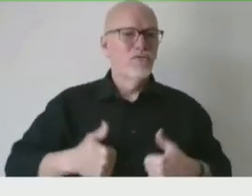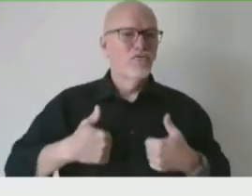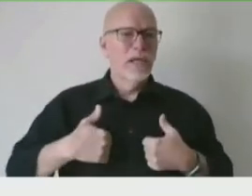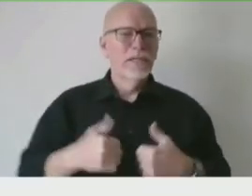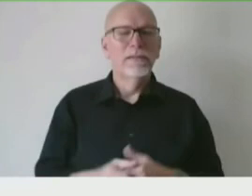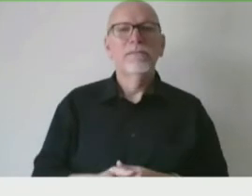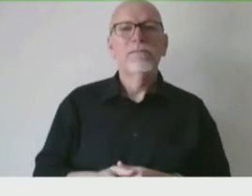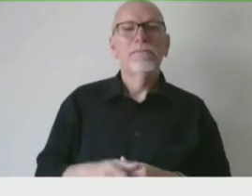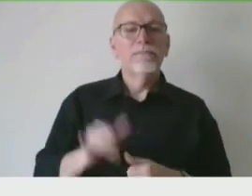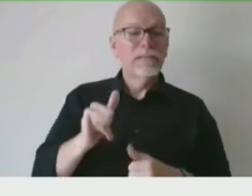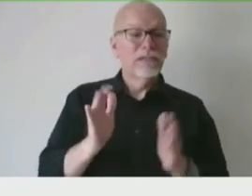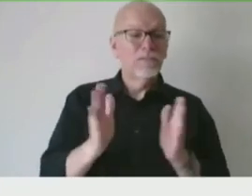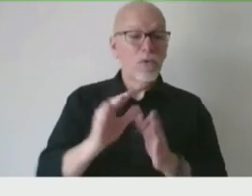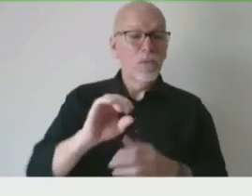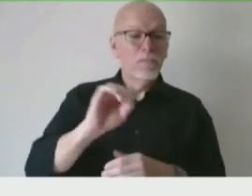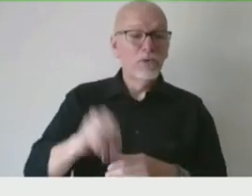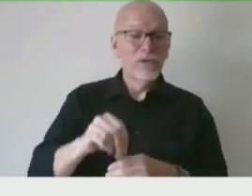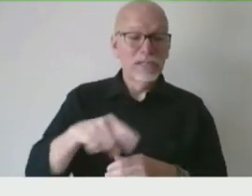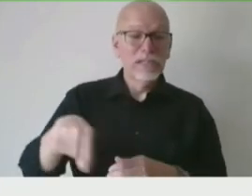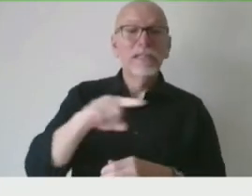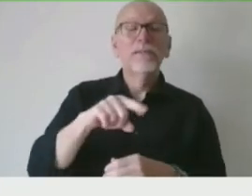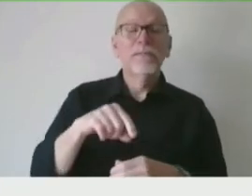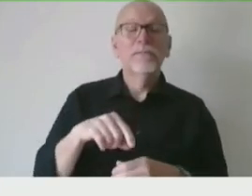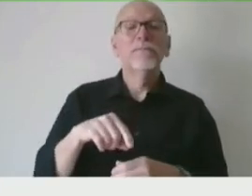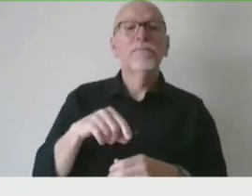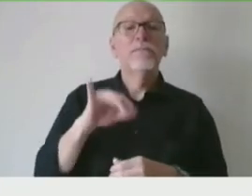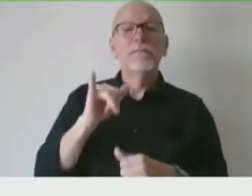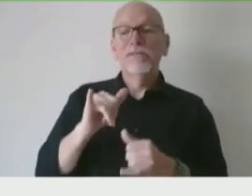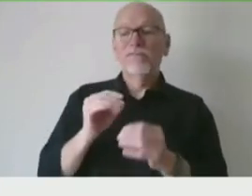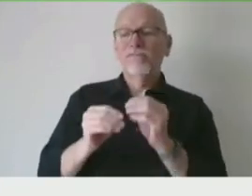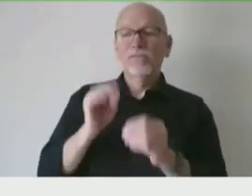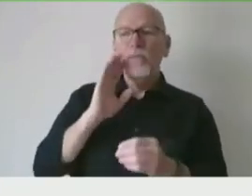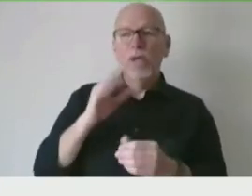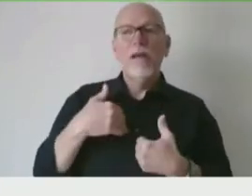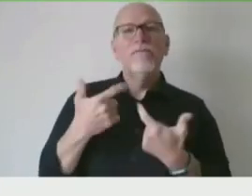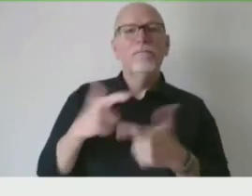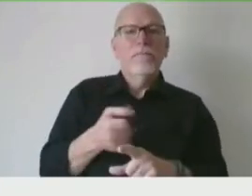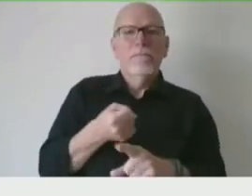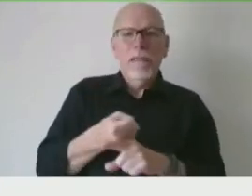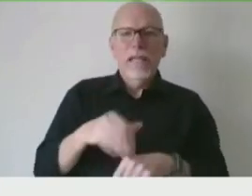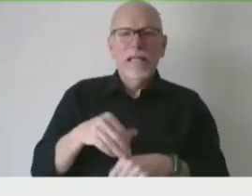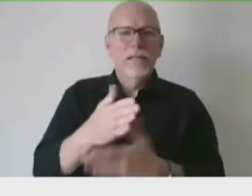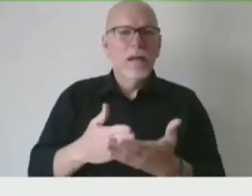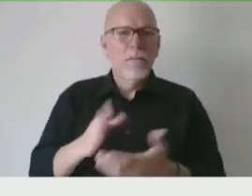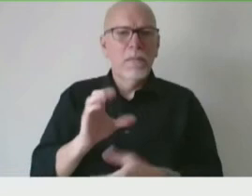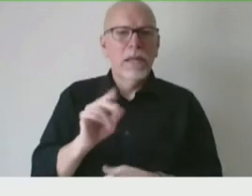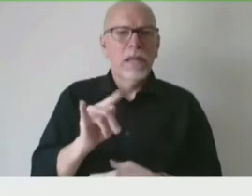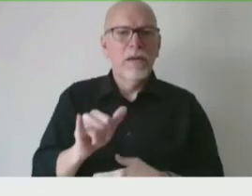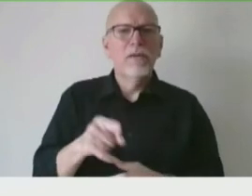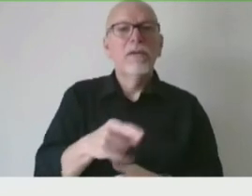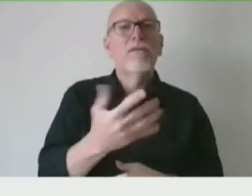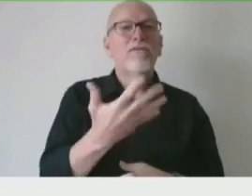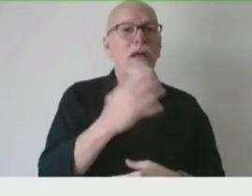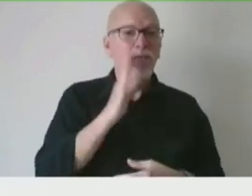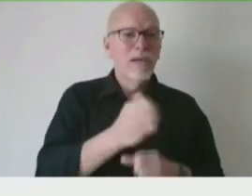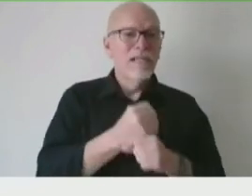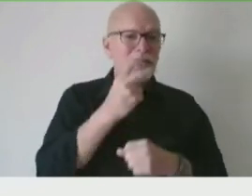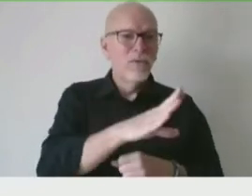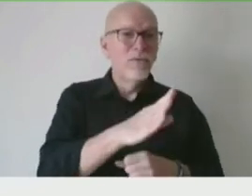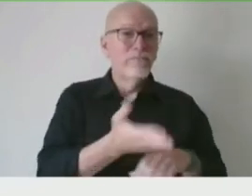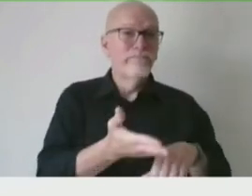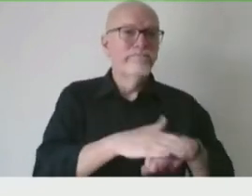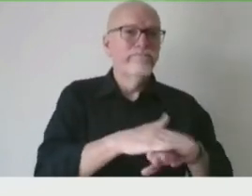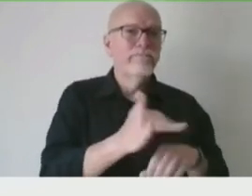this is a small percentage of overall records, the correction will have a significant impact on some counties. 5 will see their vaccination rates increase by